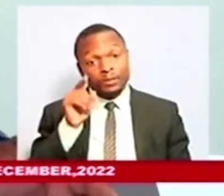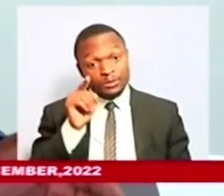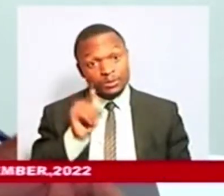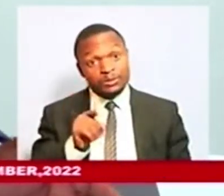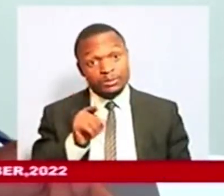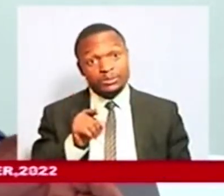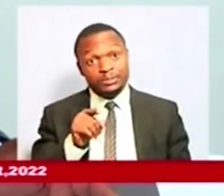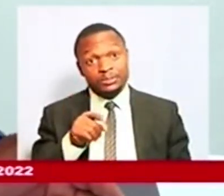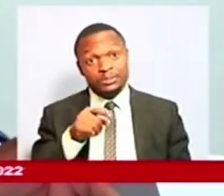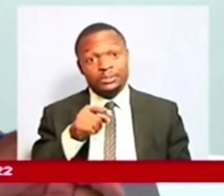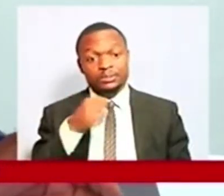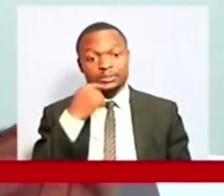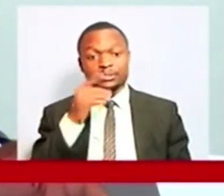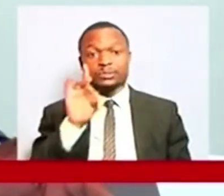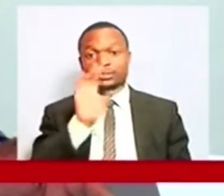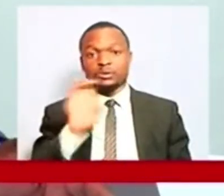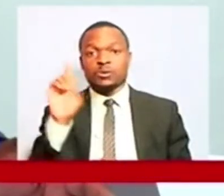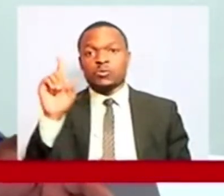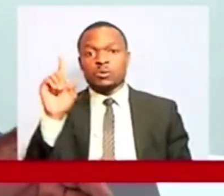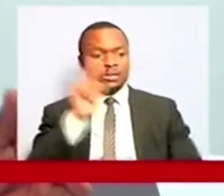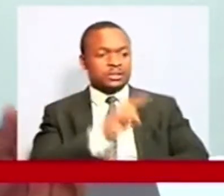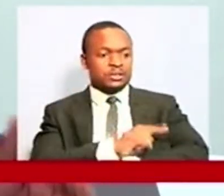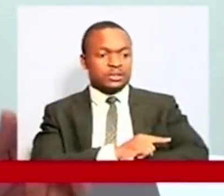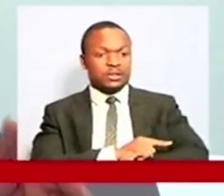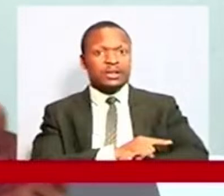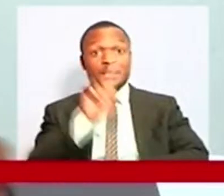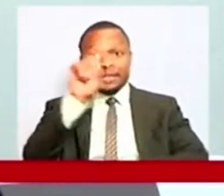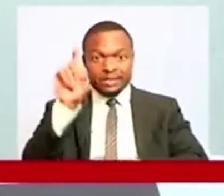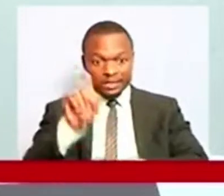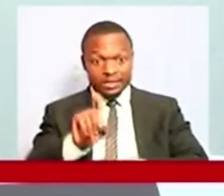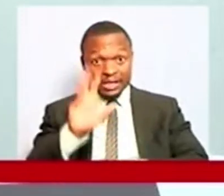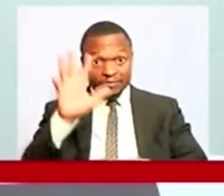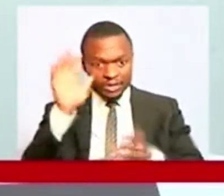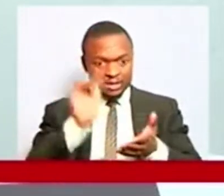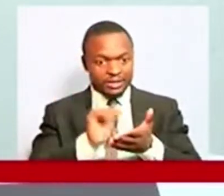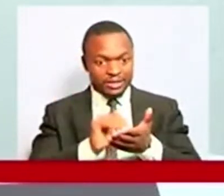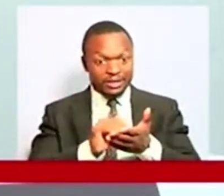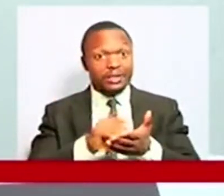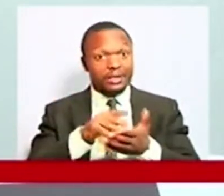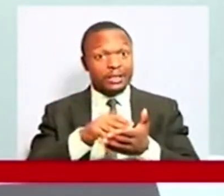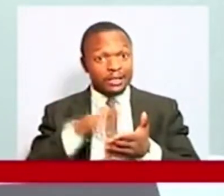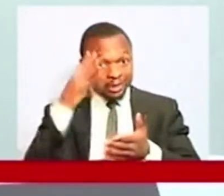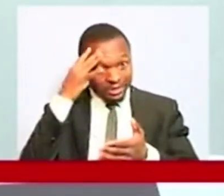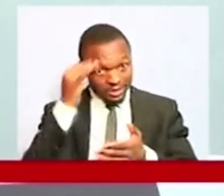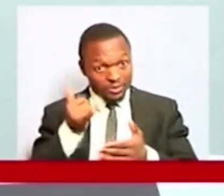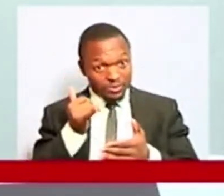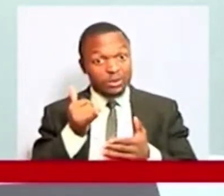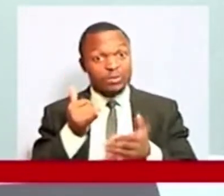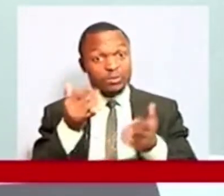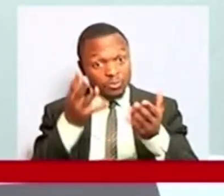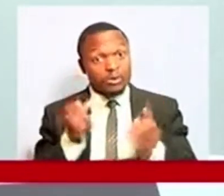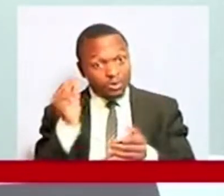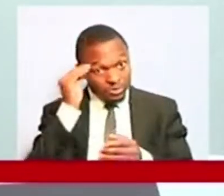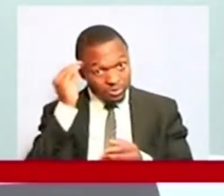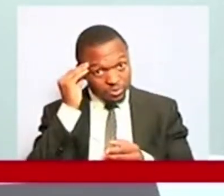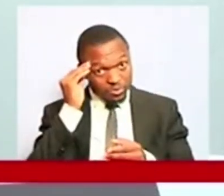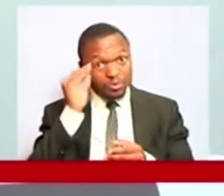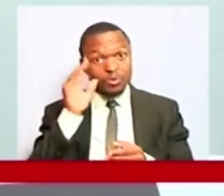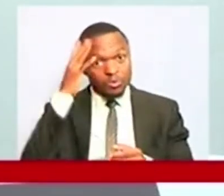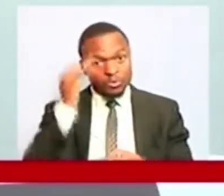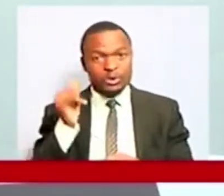emphasizing 800. He went for 1 night. So the question is on the 5,000. That's where the thrust of the question is.